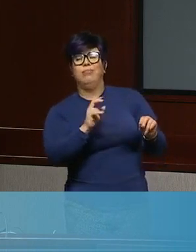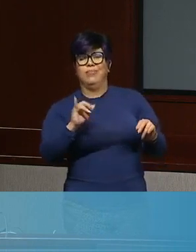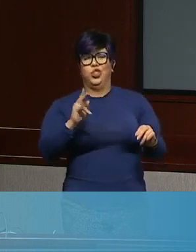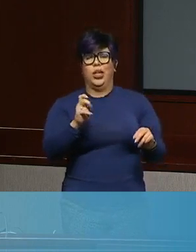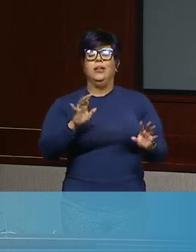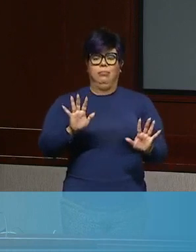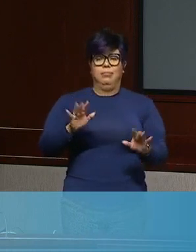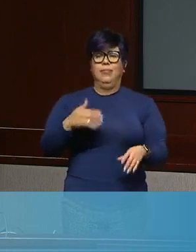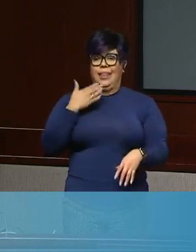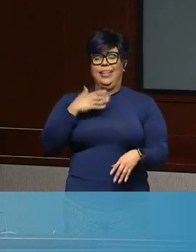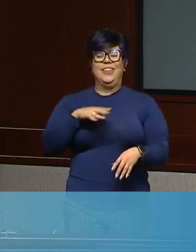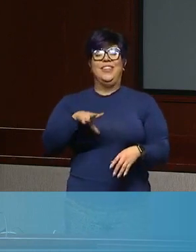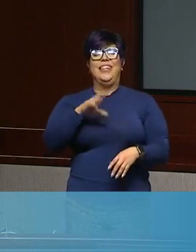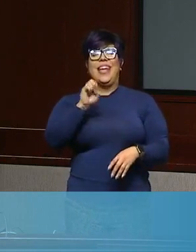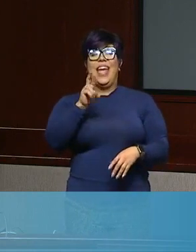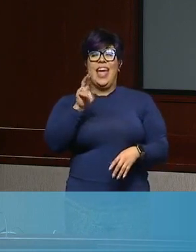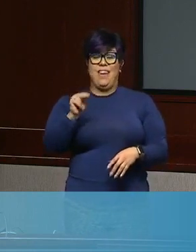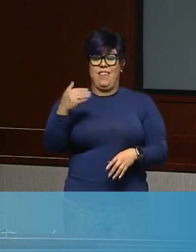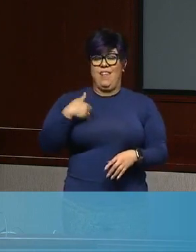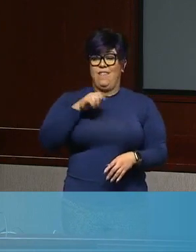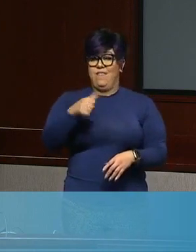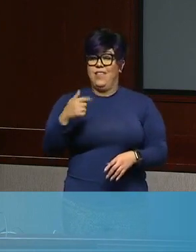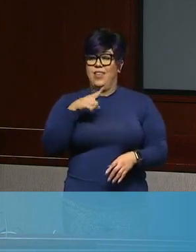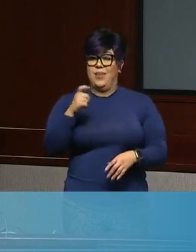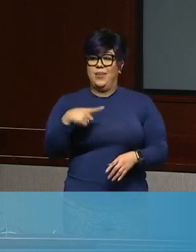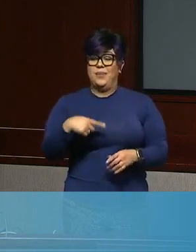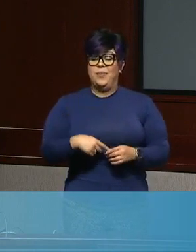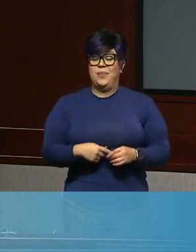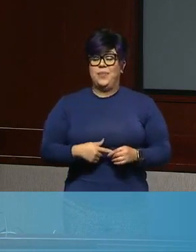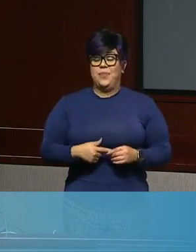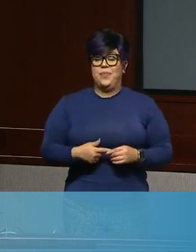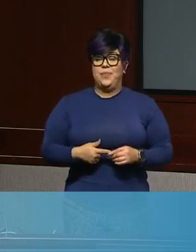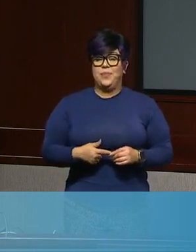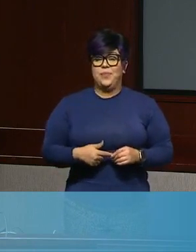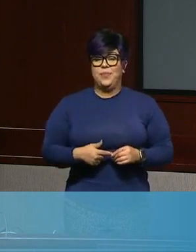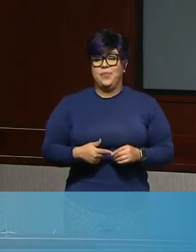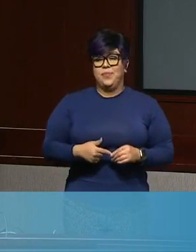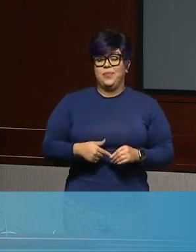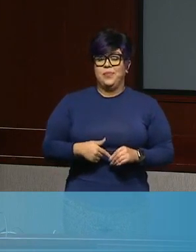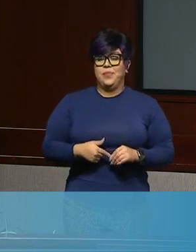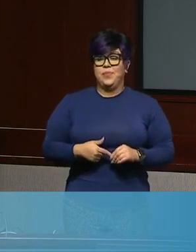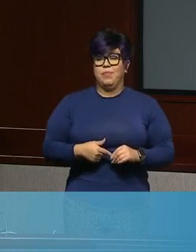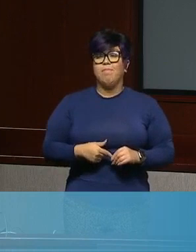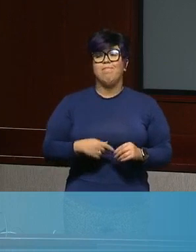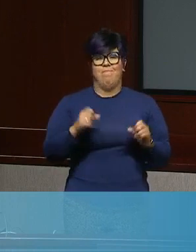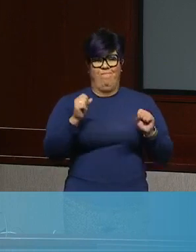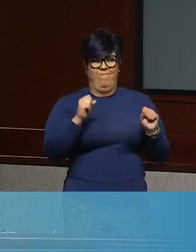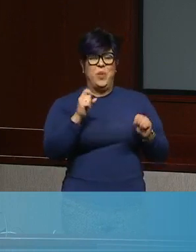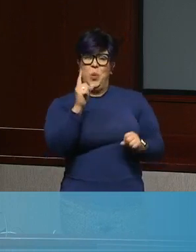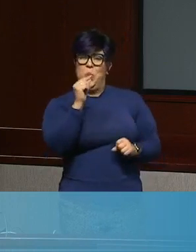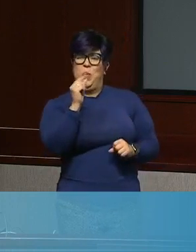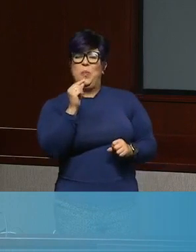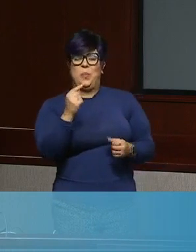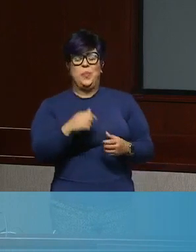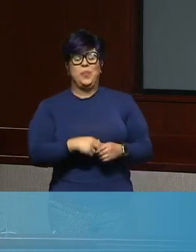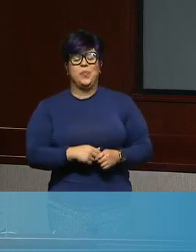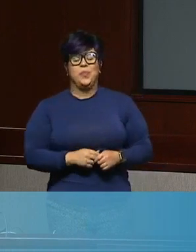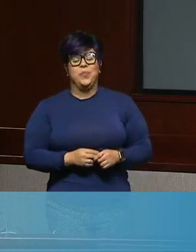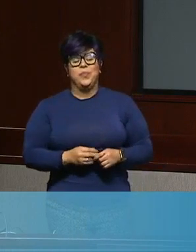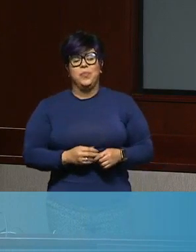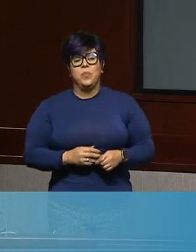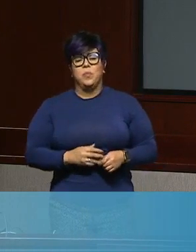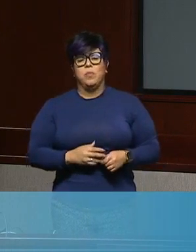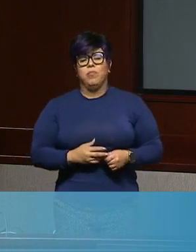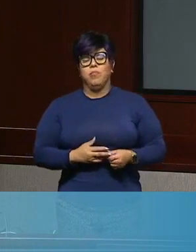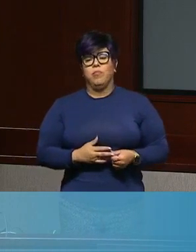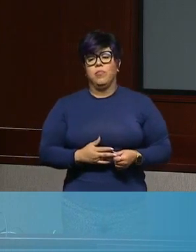Aaron with sorry. Channel 29, any follow-up questions? Yeah, just one more question. What